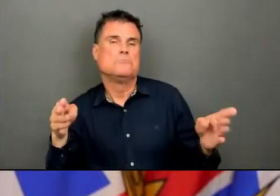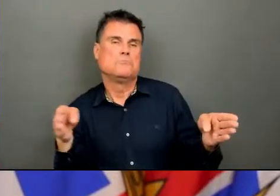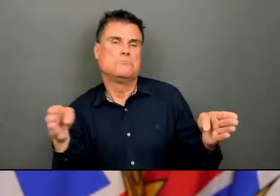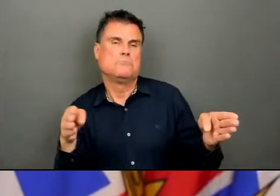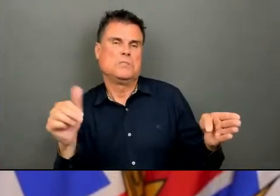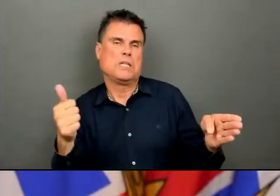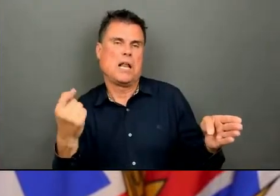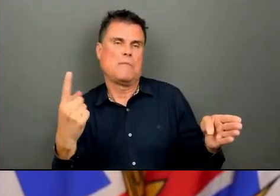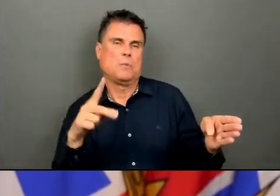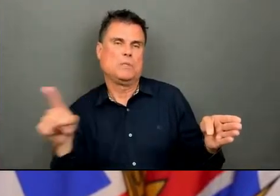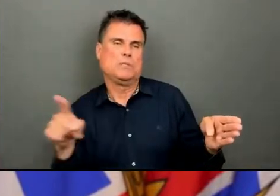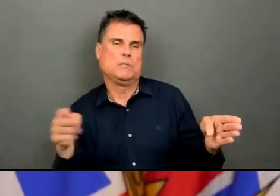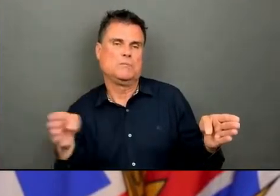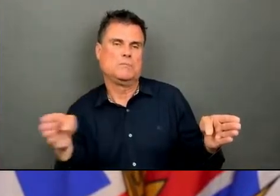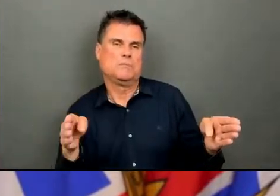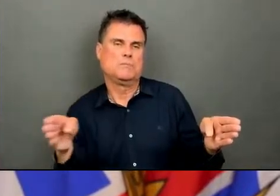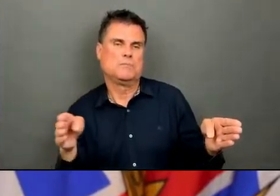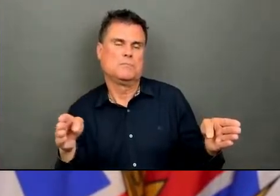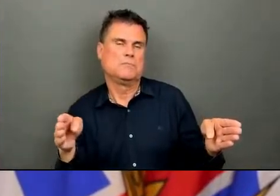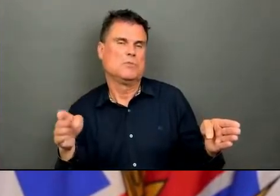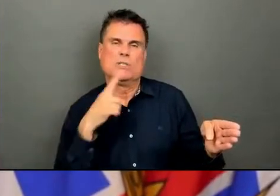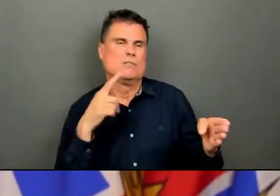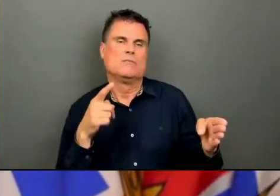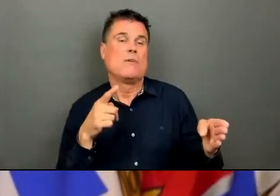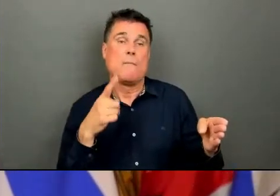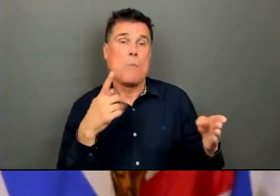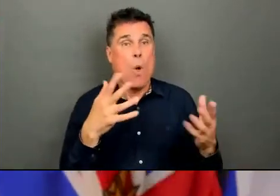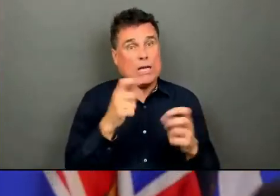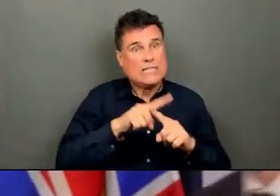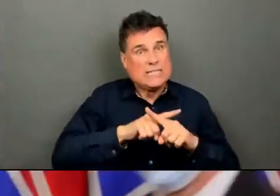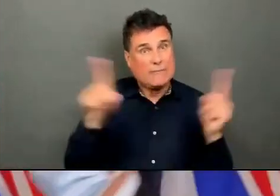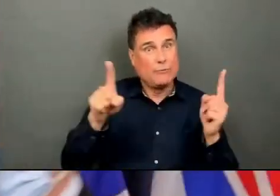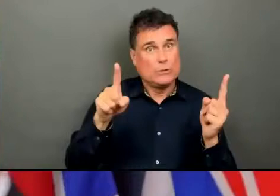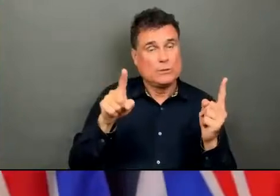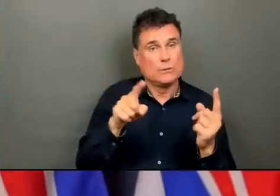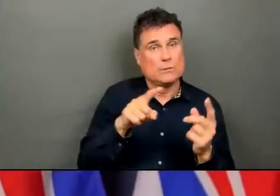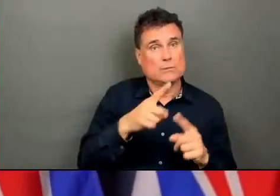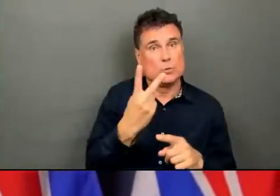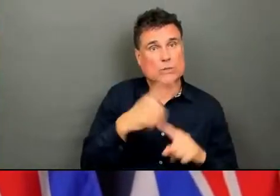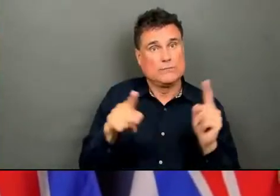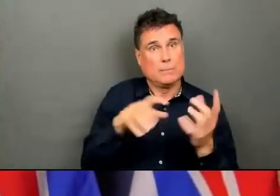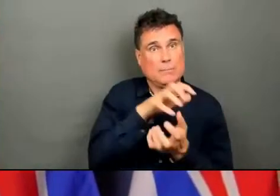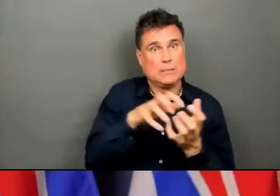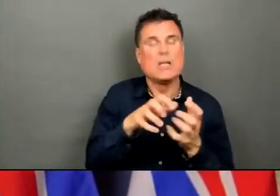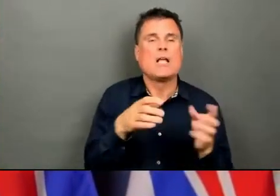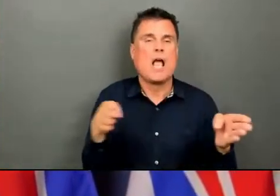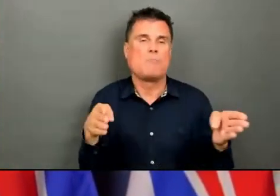combinations that we have. Thank you.